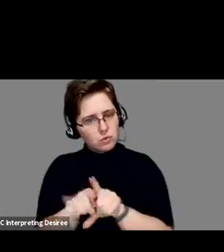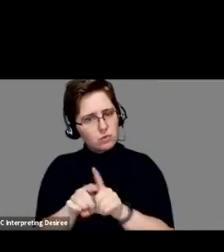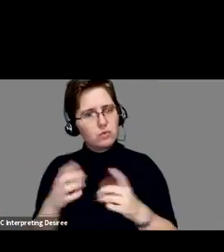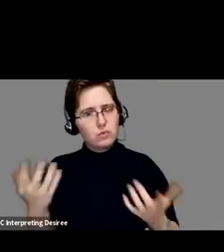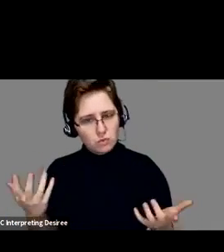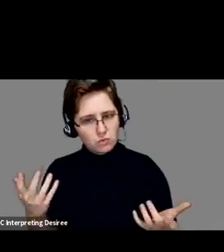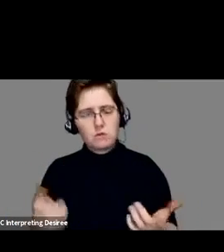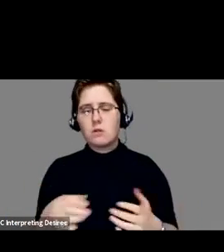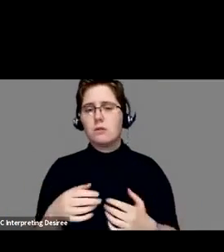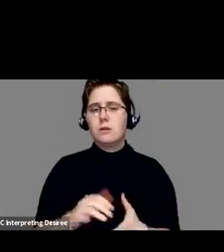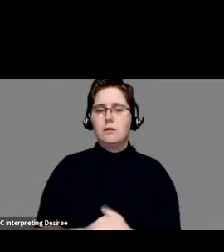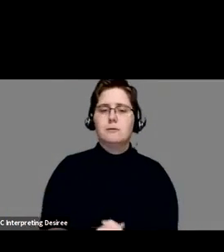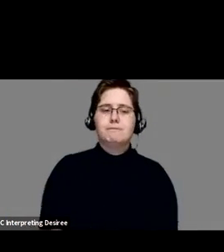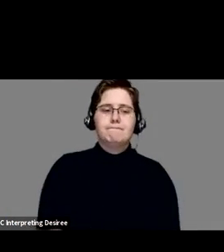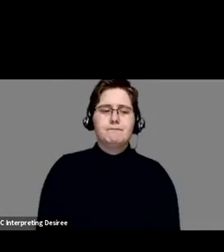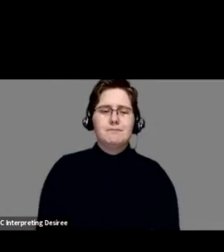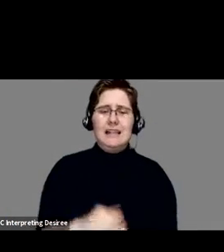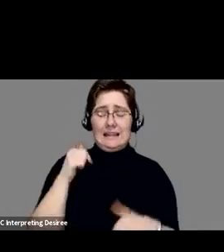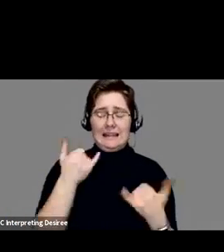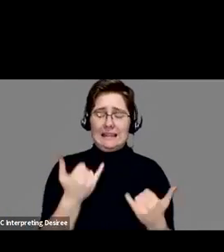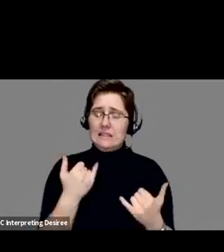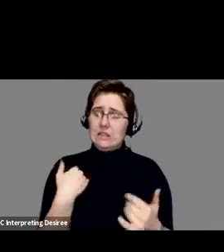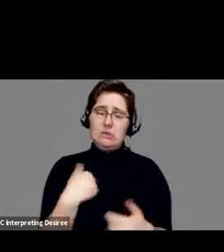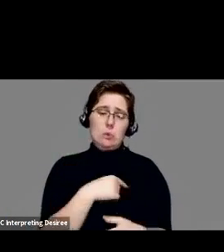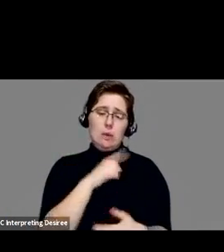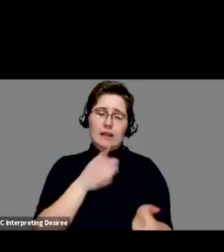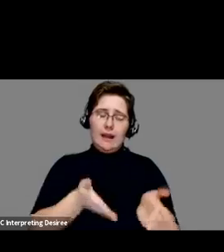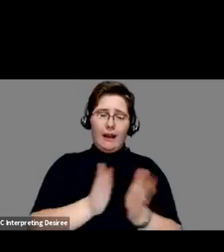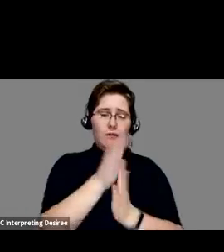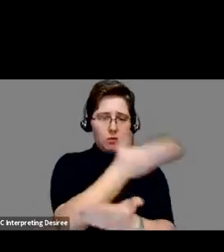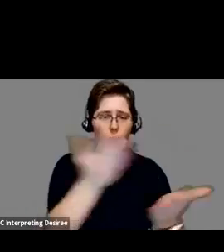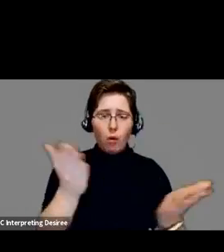a reach out to the community for